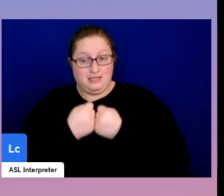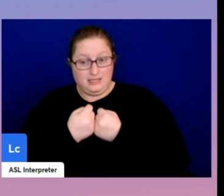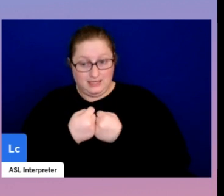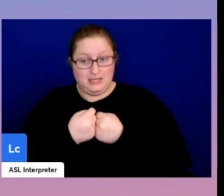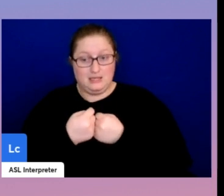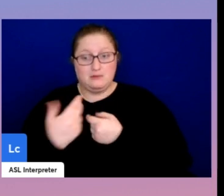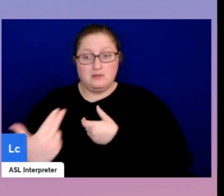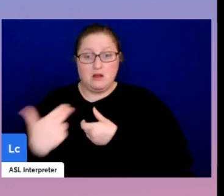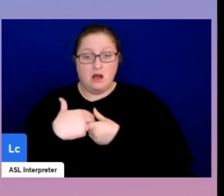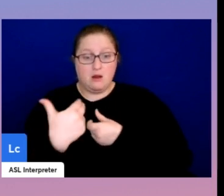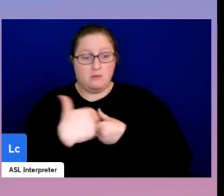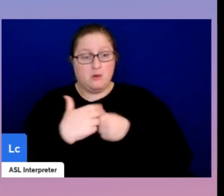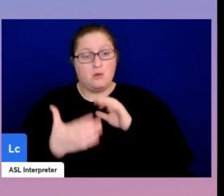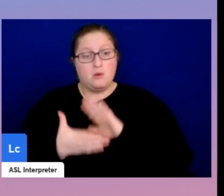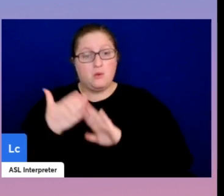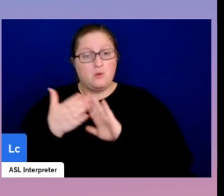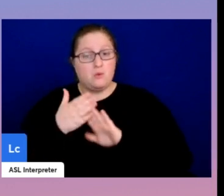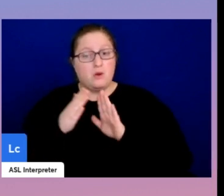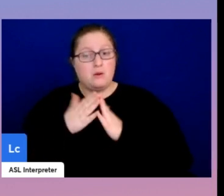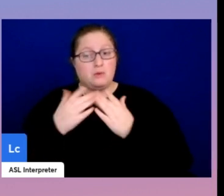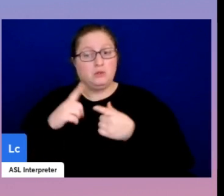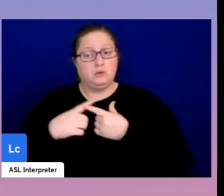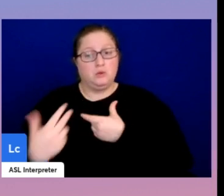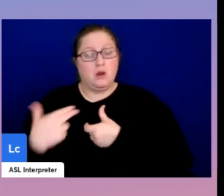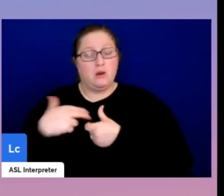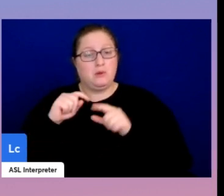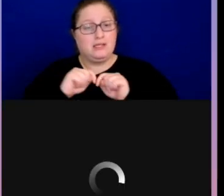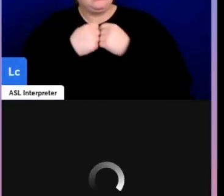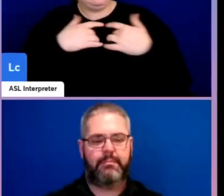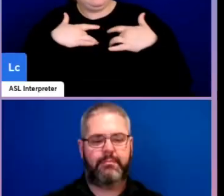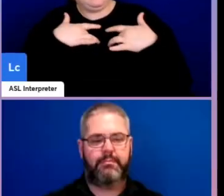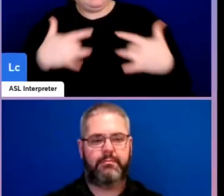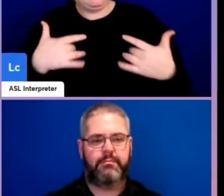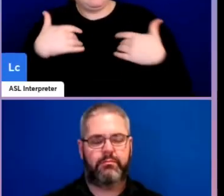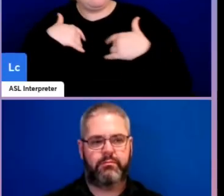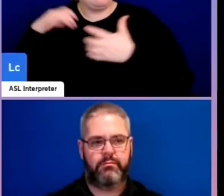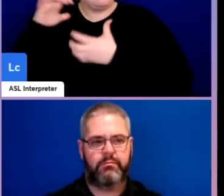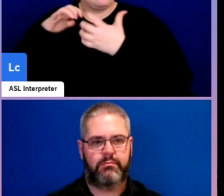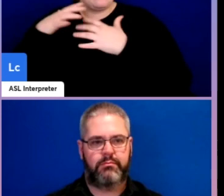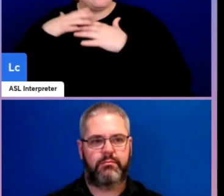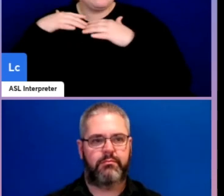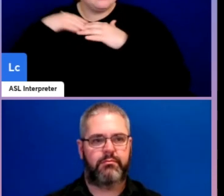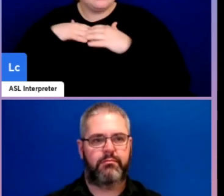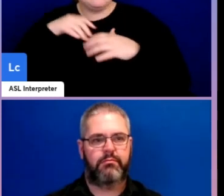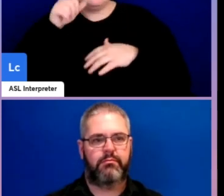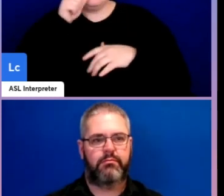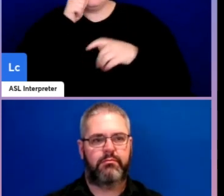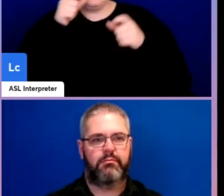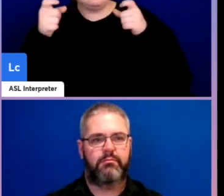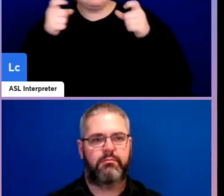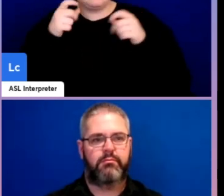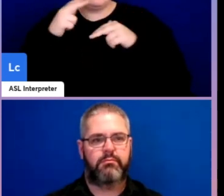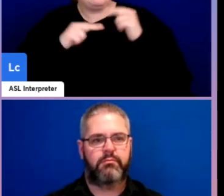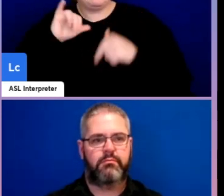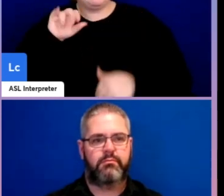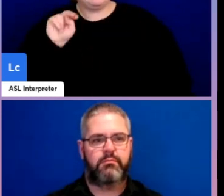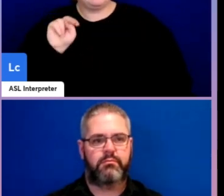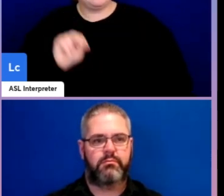the runbooks available to onboard the teams usually have cloud-native secrets management built